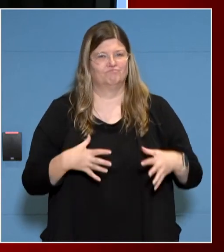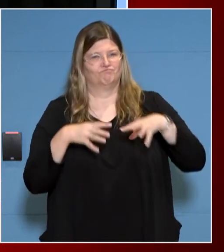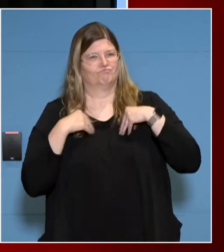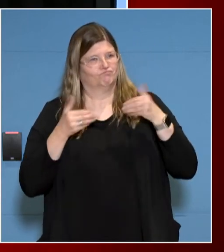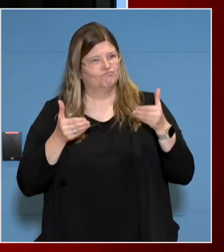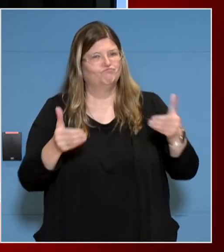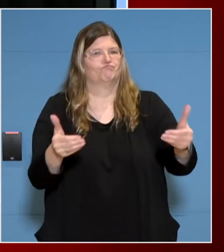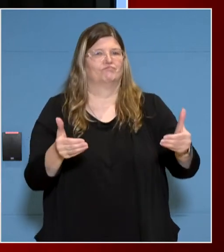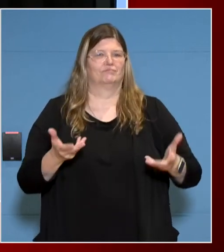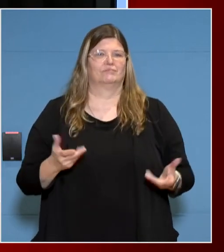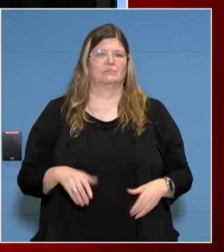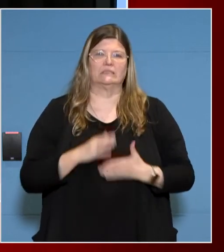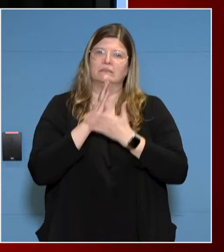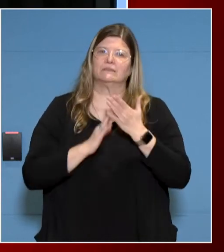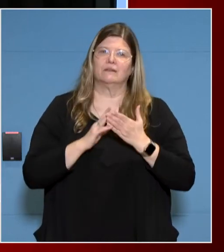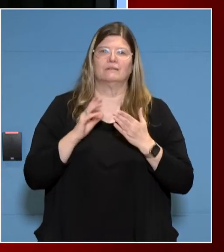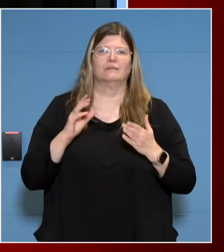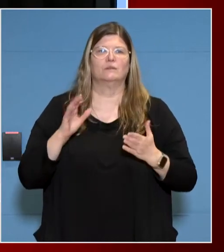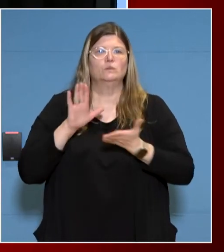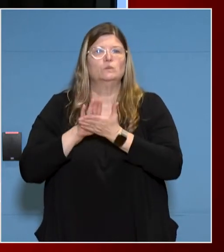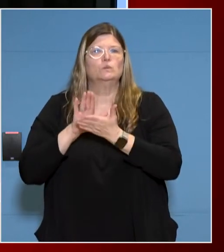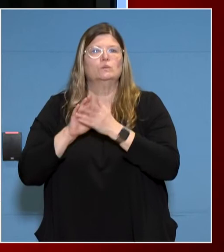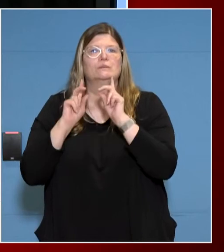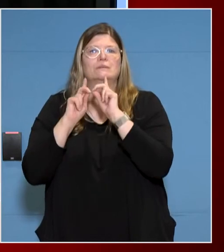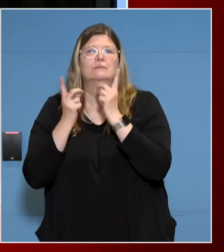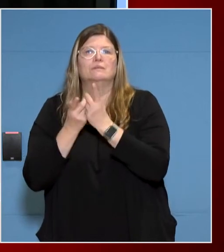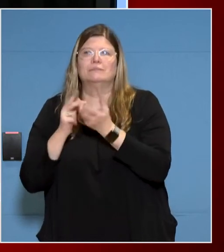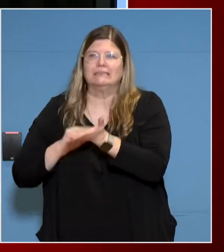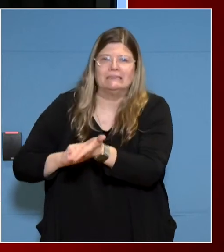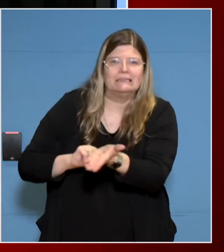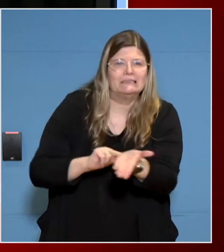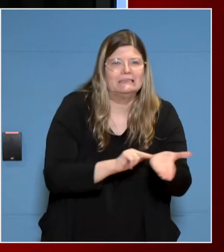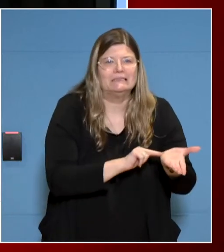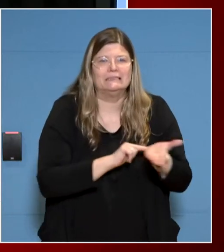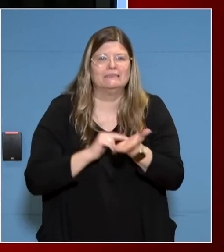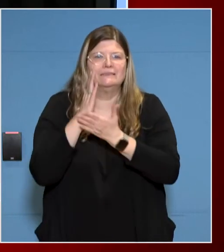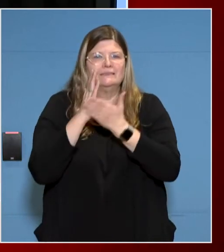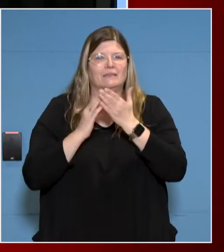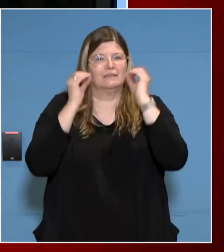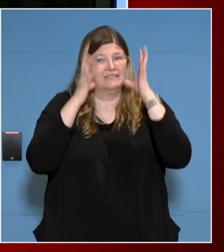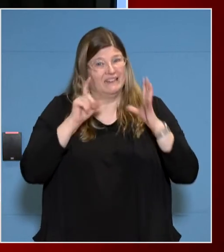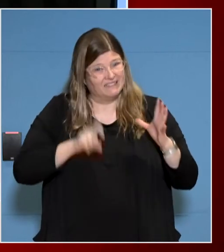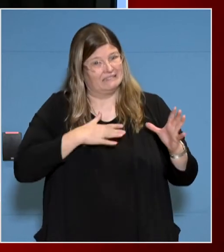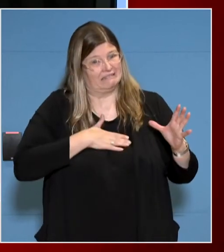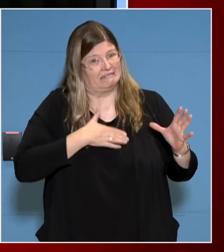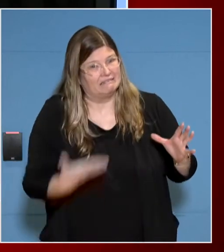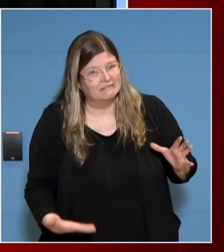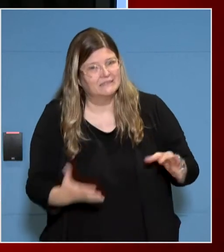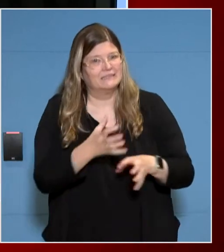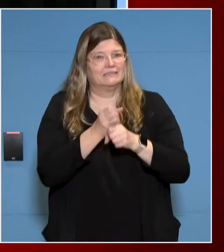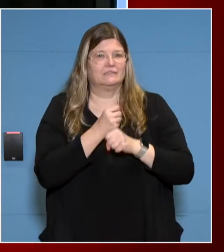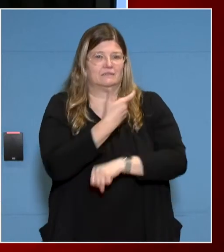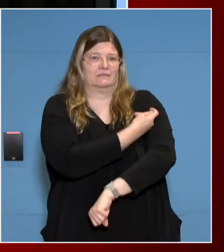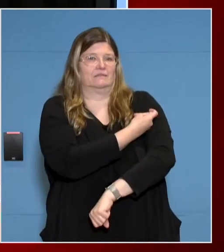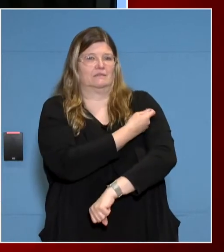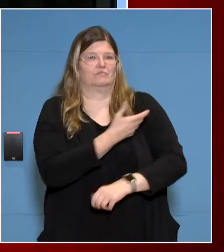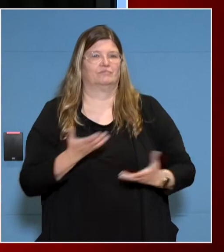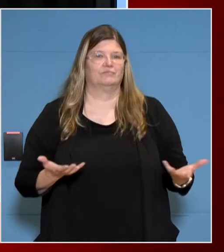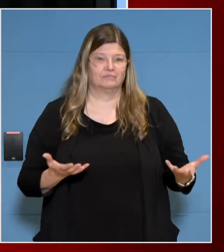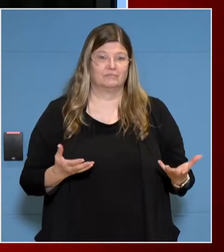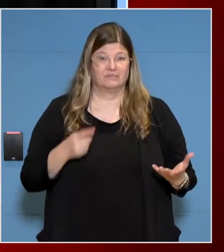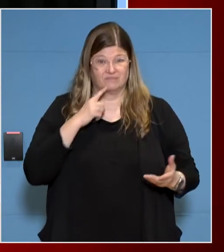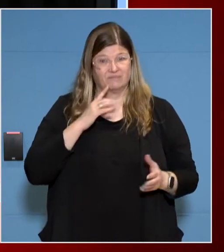surveyed their teachers to see. I'm curious if you know how they're feeling. I am very pleased with the take-up thus far, and